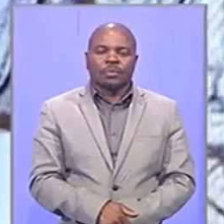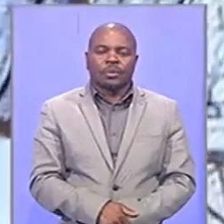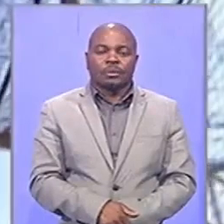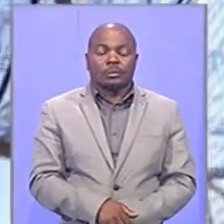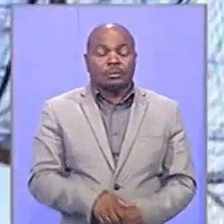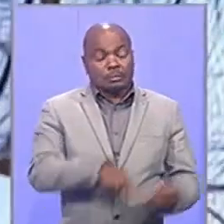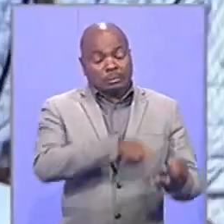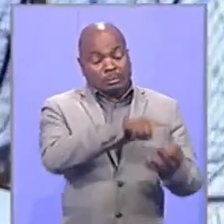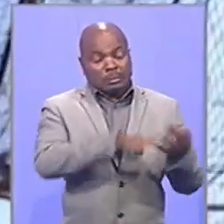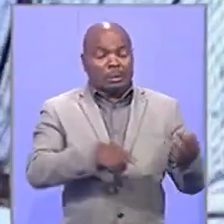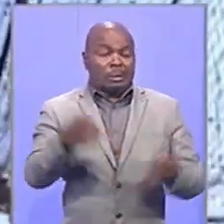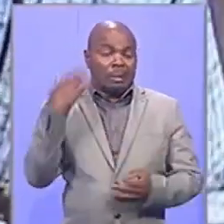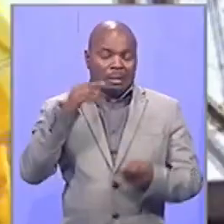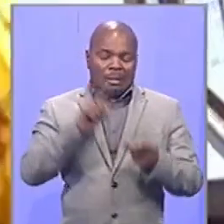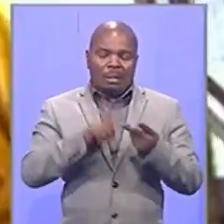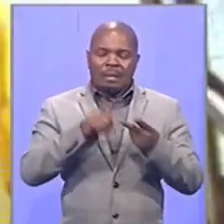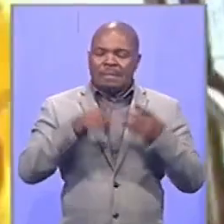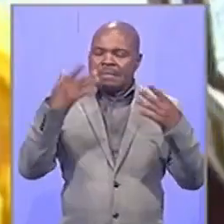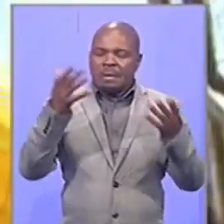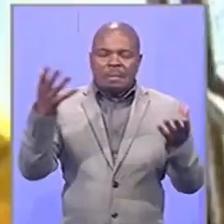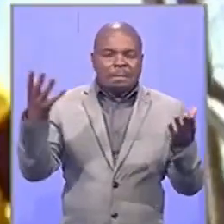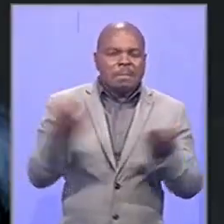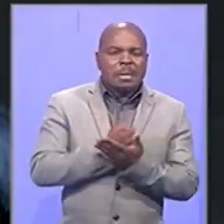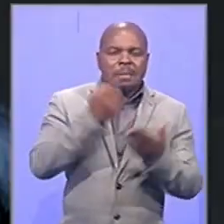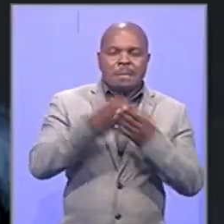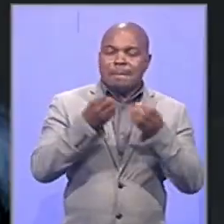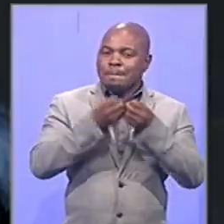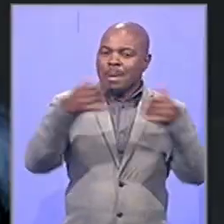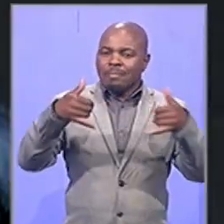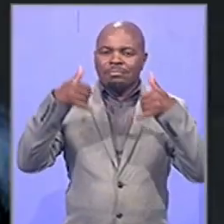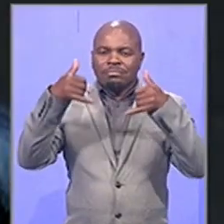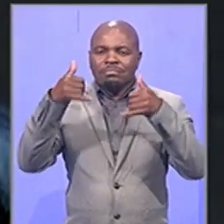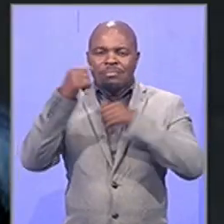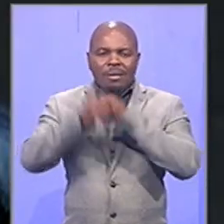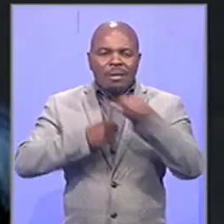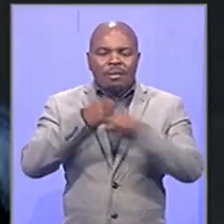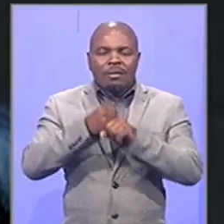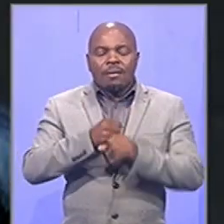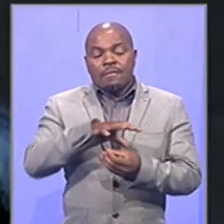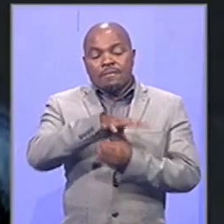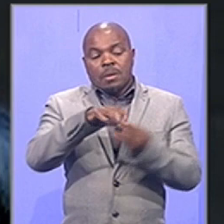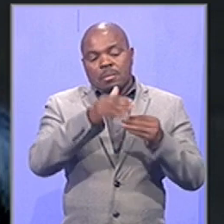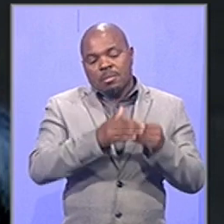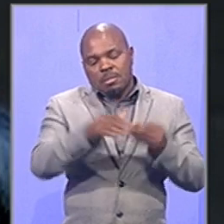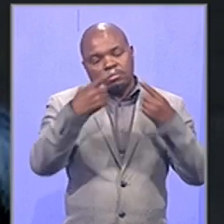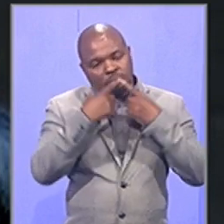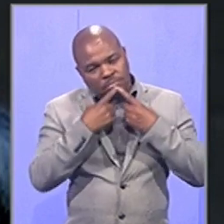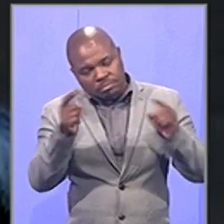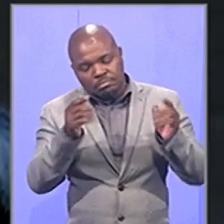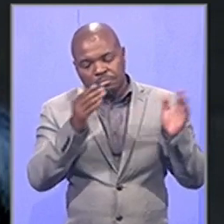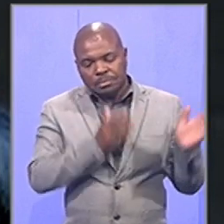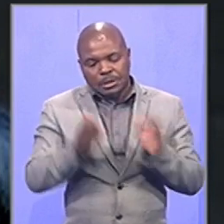Konokono tše di bošitše tša thupa difoka mengwagangwaga o letetše gore ba lapa ba lokolole tshedimušo ka ga